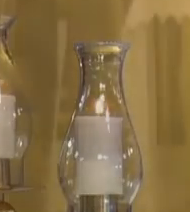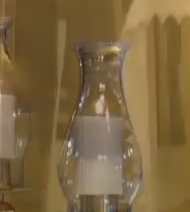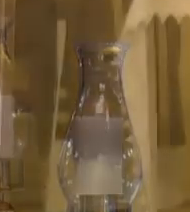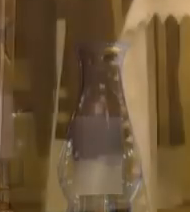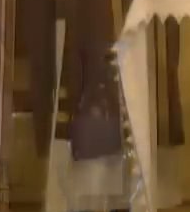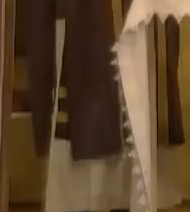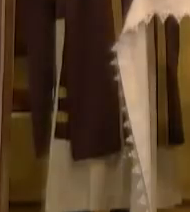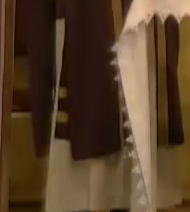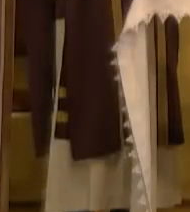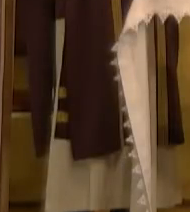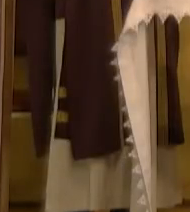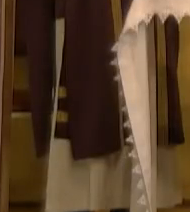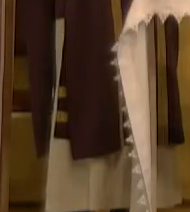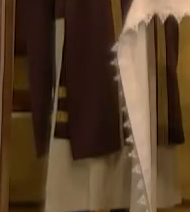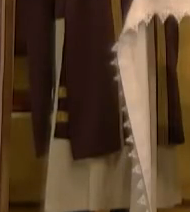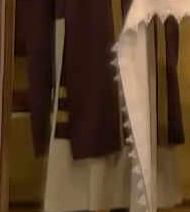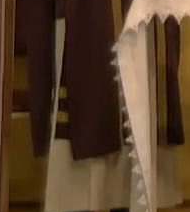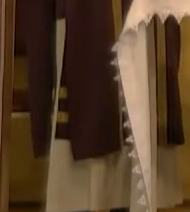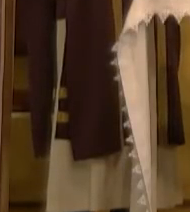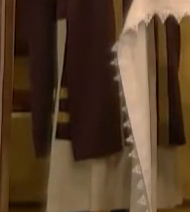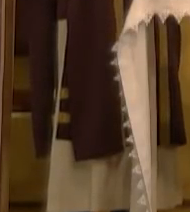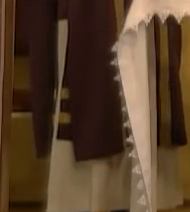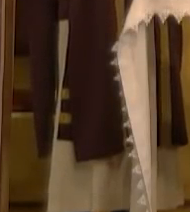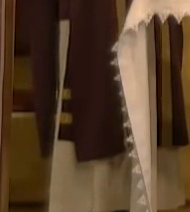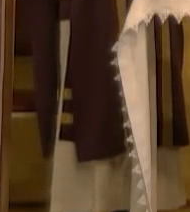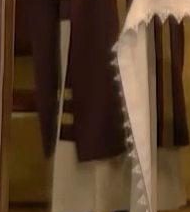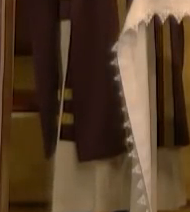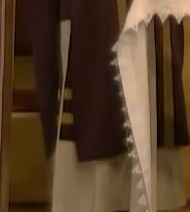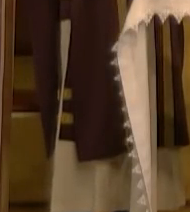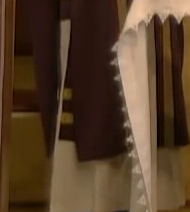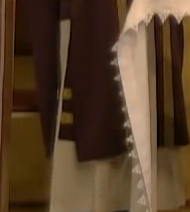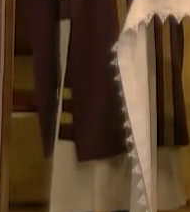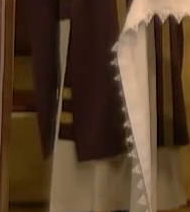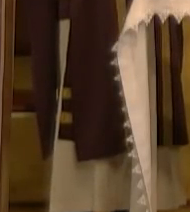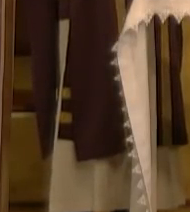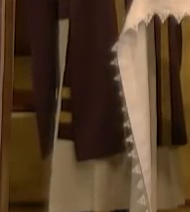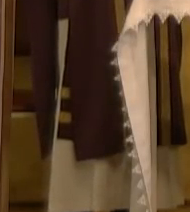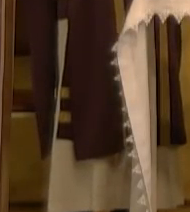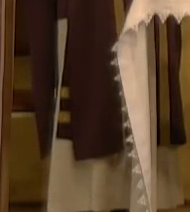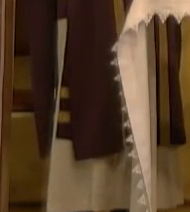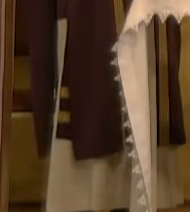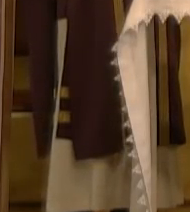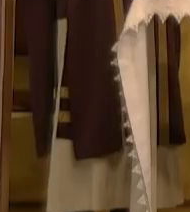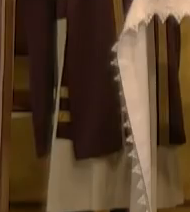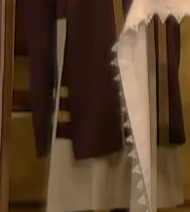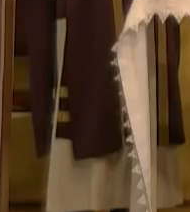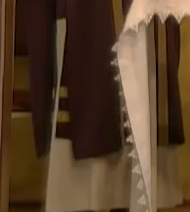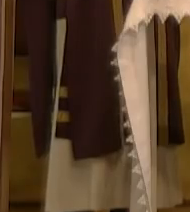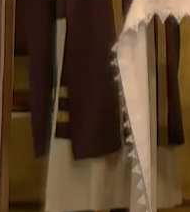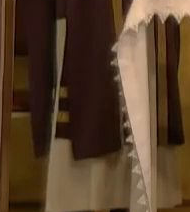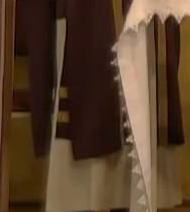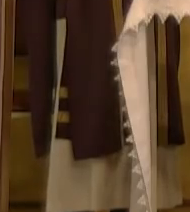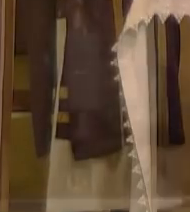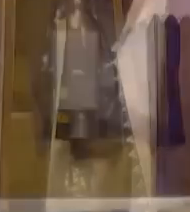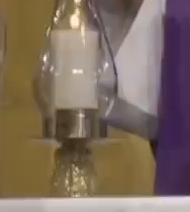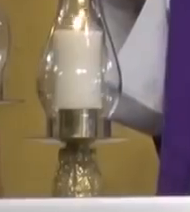sin sickness, our need for repentance, our need to live as God's people. And so we